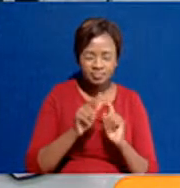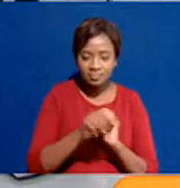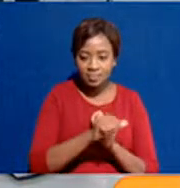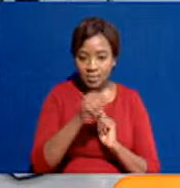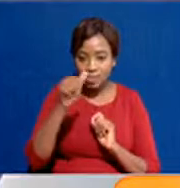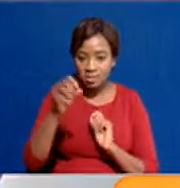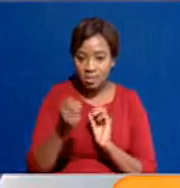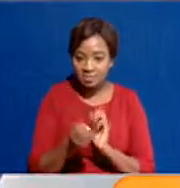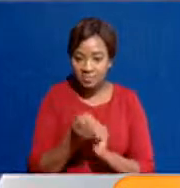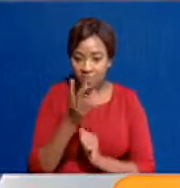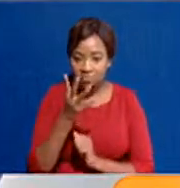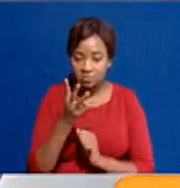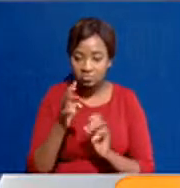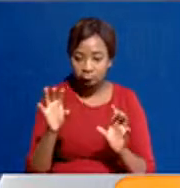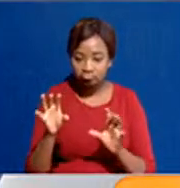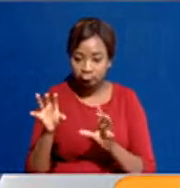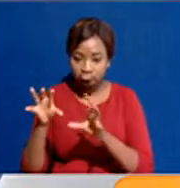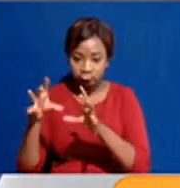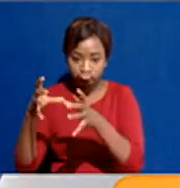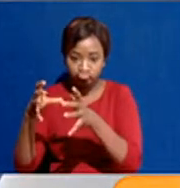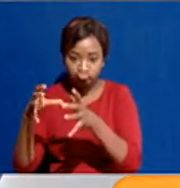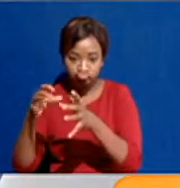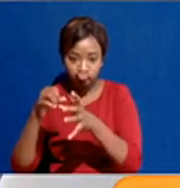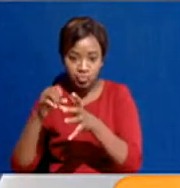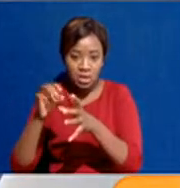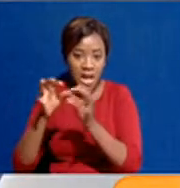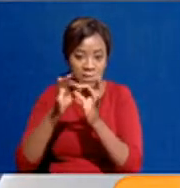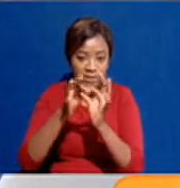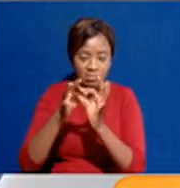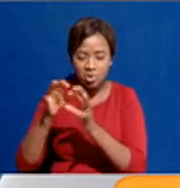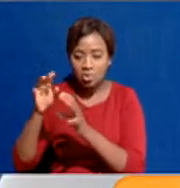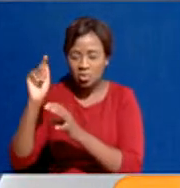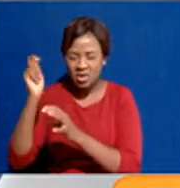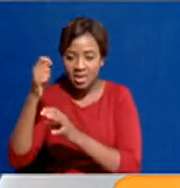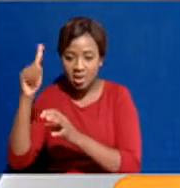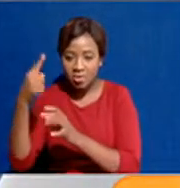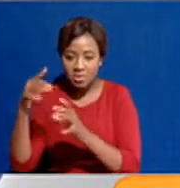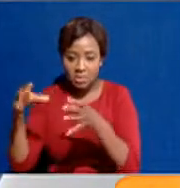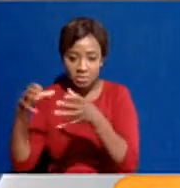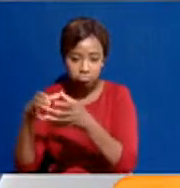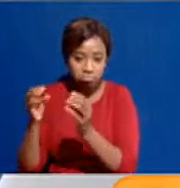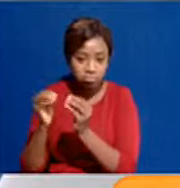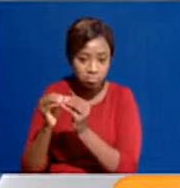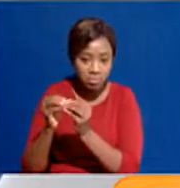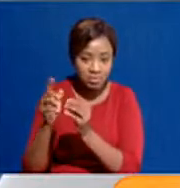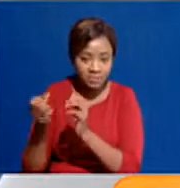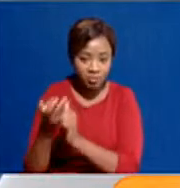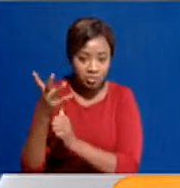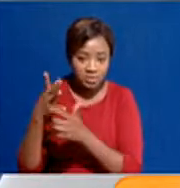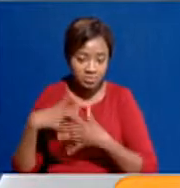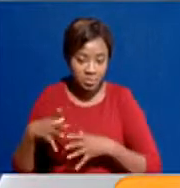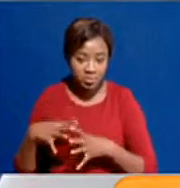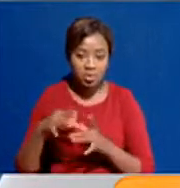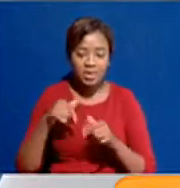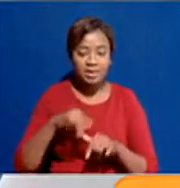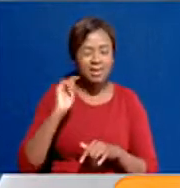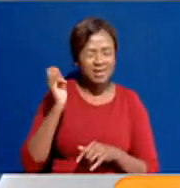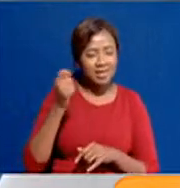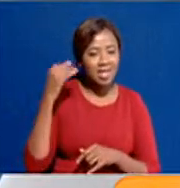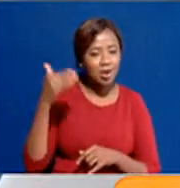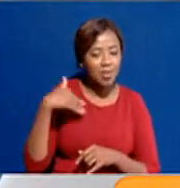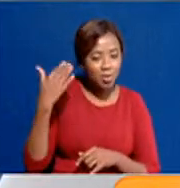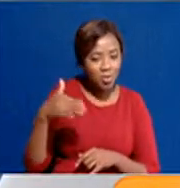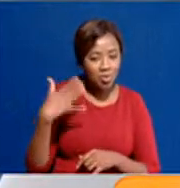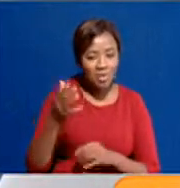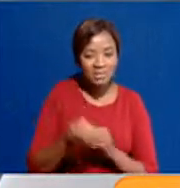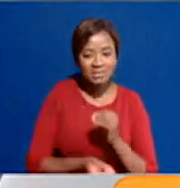14 are meeting? You know, and what happens to their work? But we've been in this country before where we created a law specifically to create a